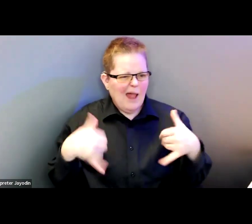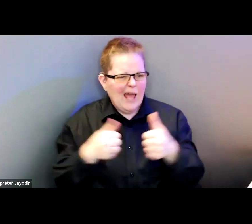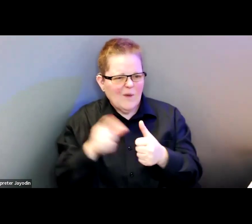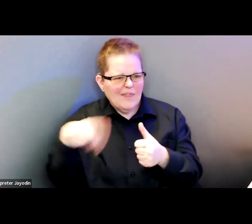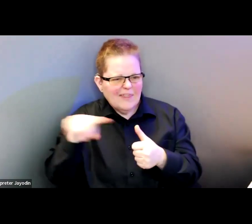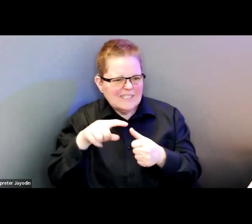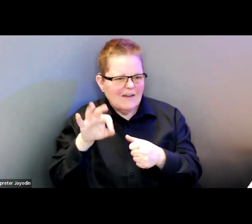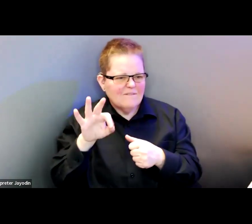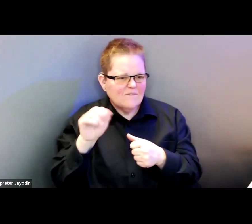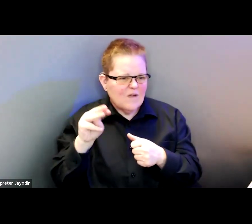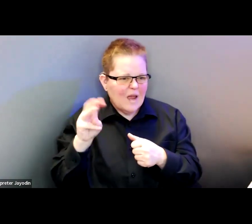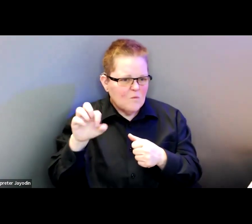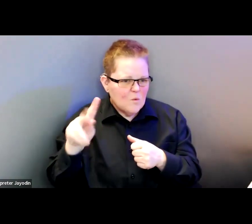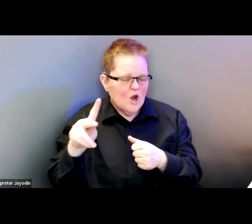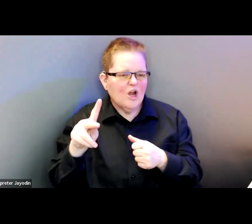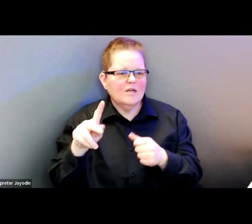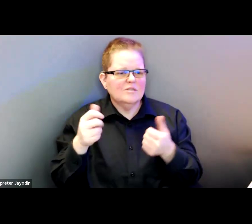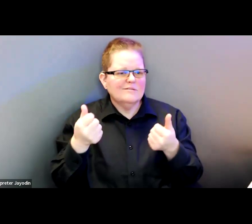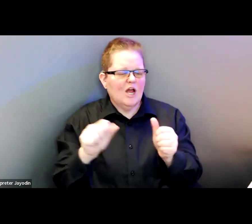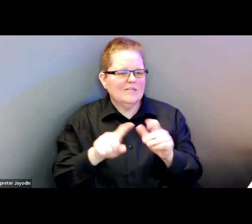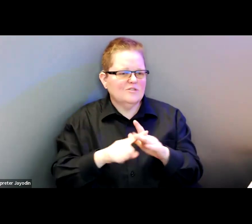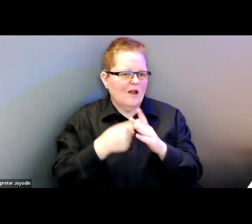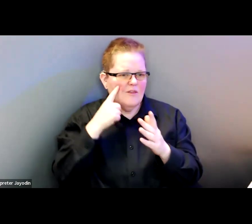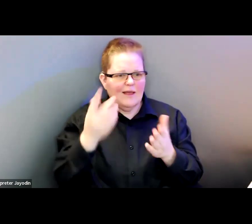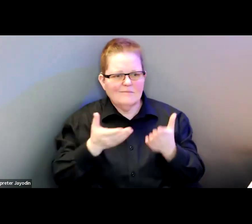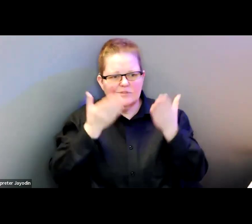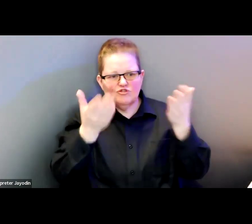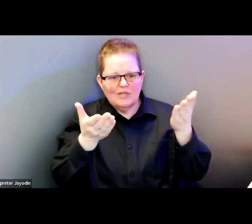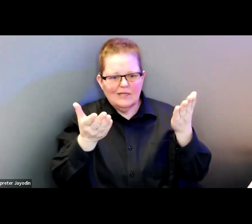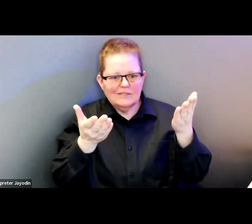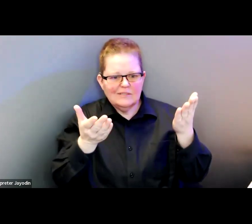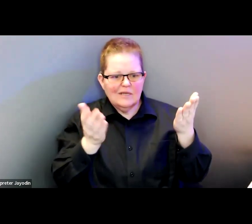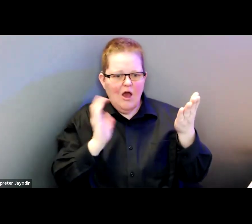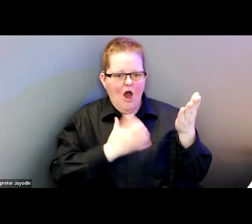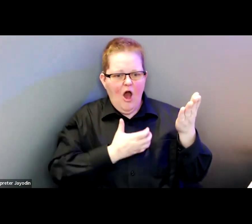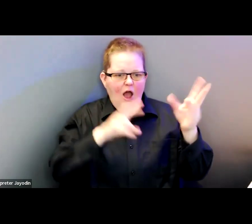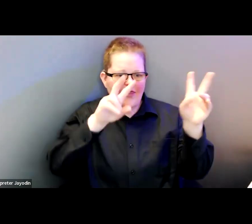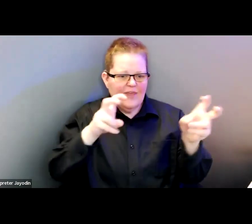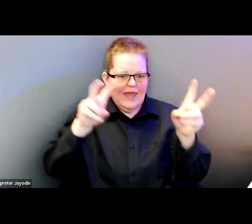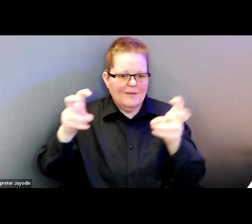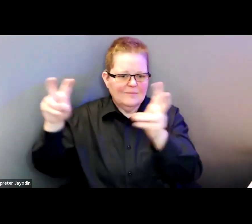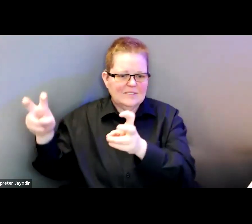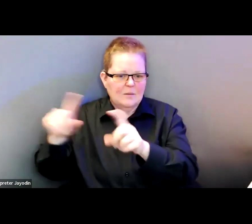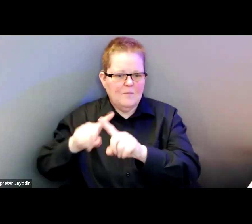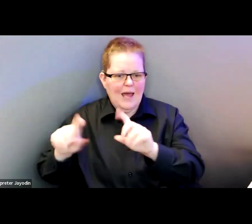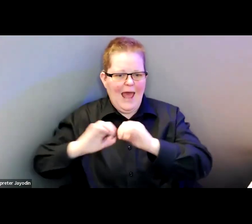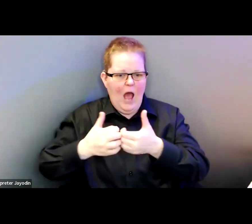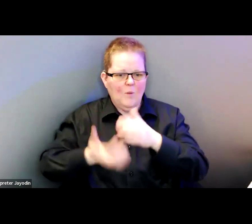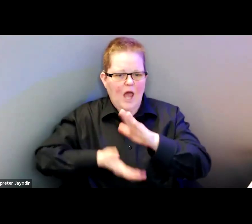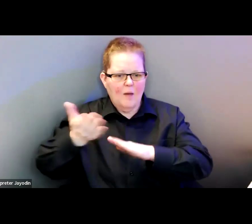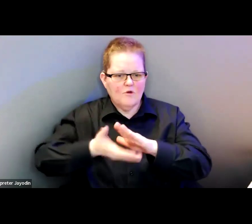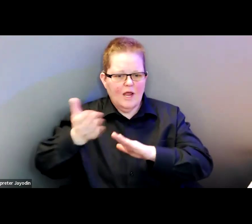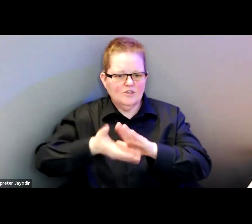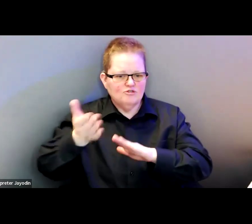of suggest all right, these are really good themes, but how would we operationalize it? Like, is it a spreadsheet with a bunch